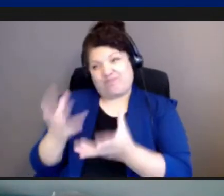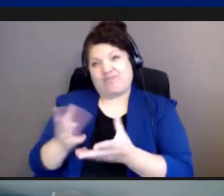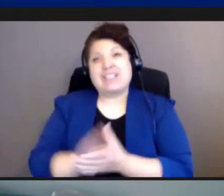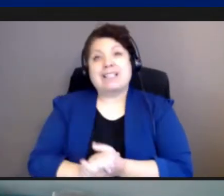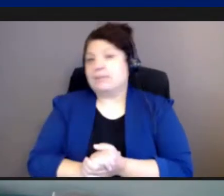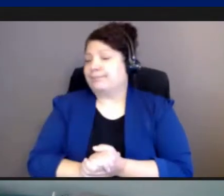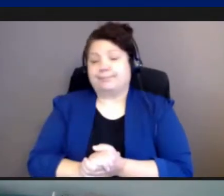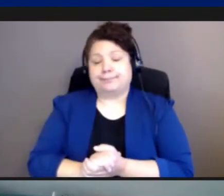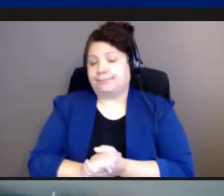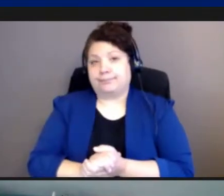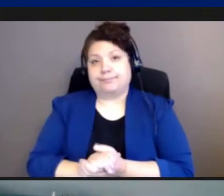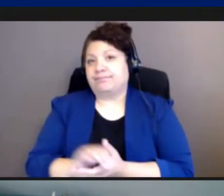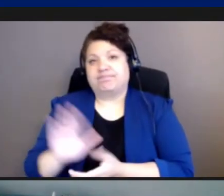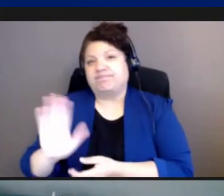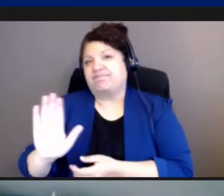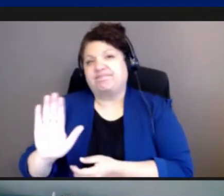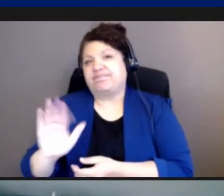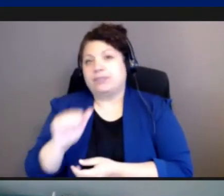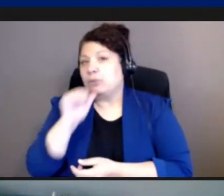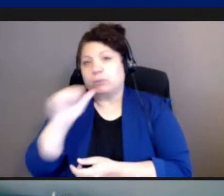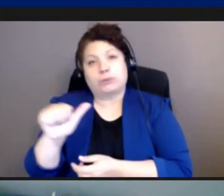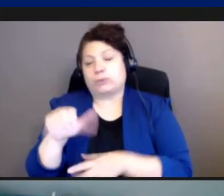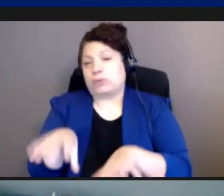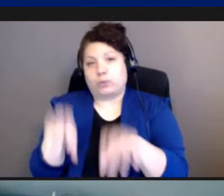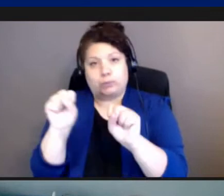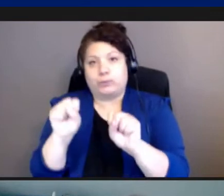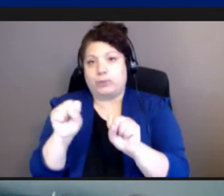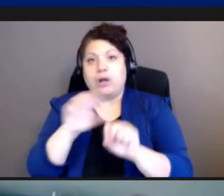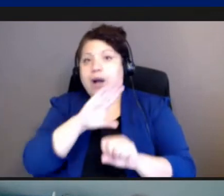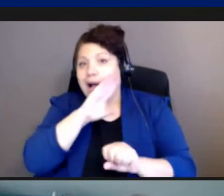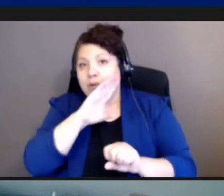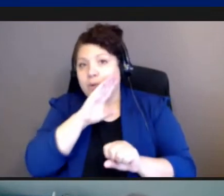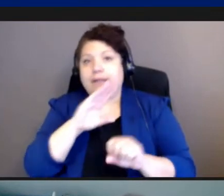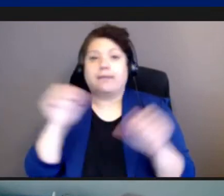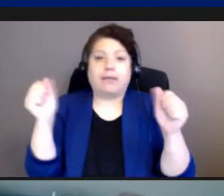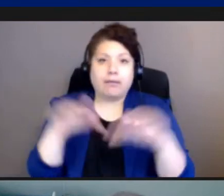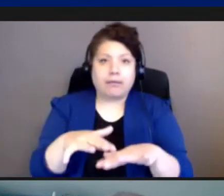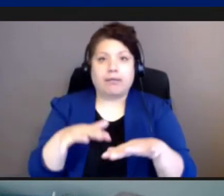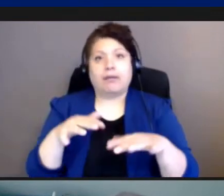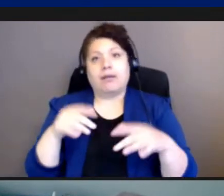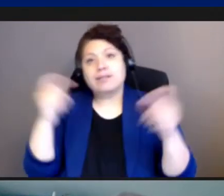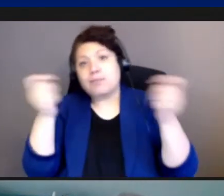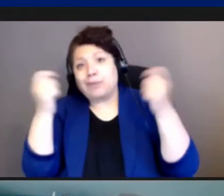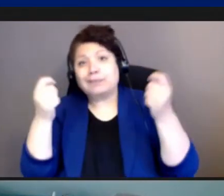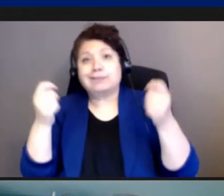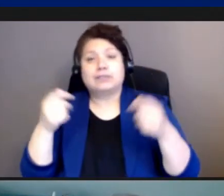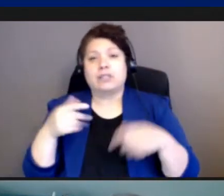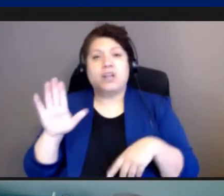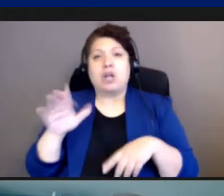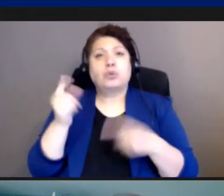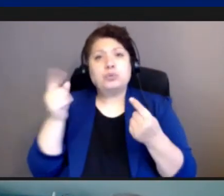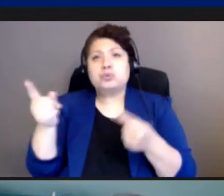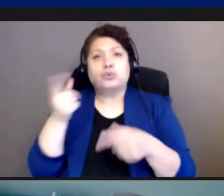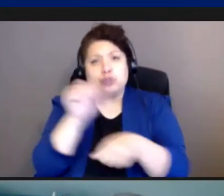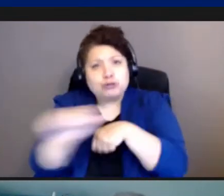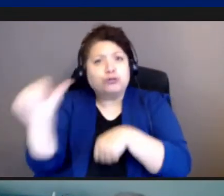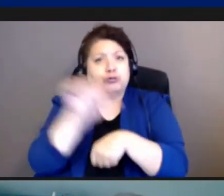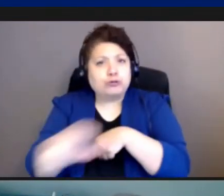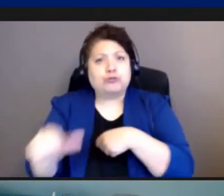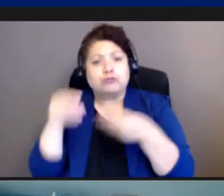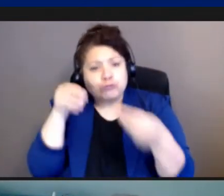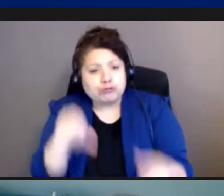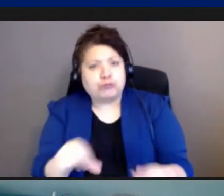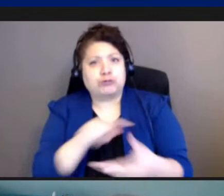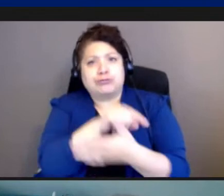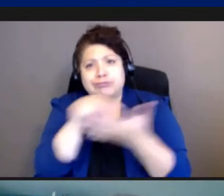to be planning these types of events at this point. And because I don't want them to be wasting their efforts.